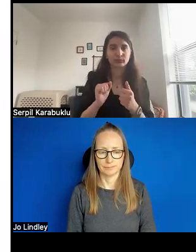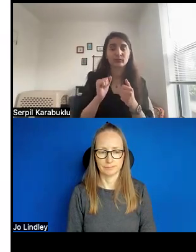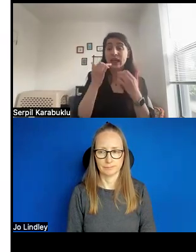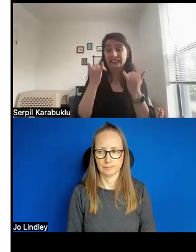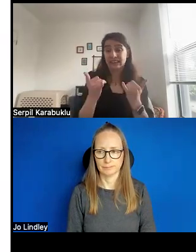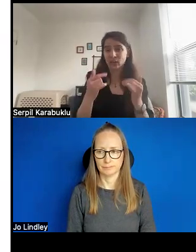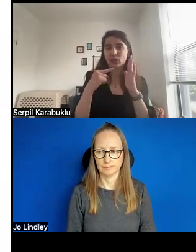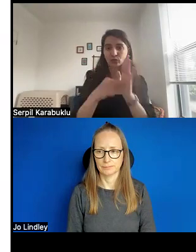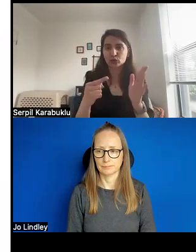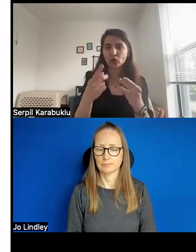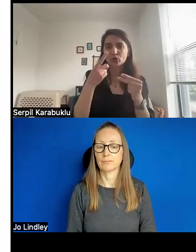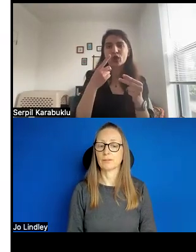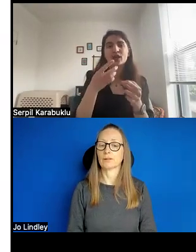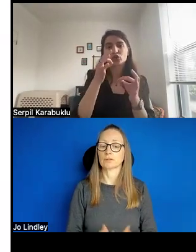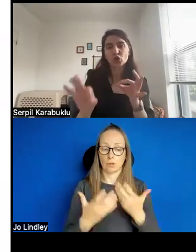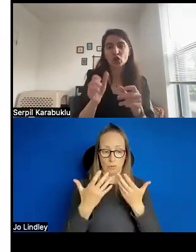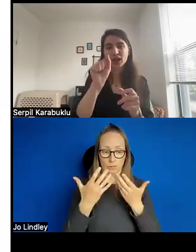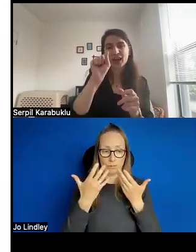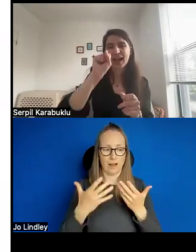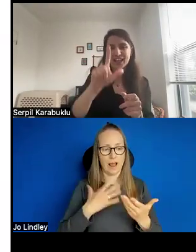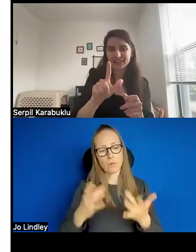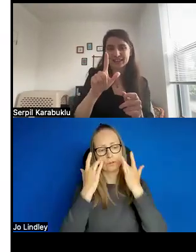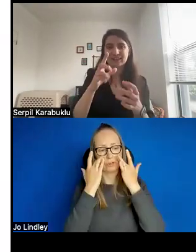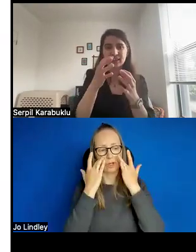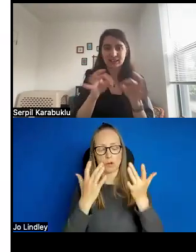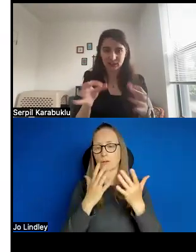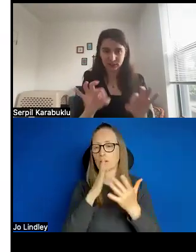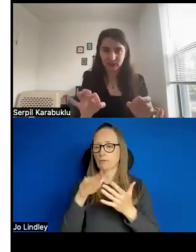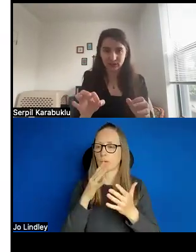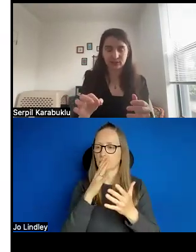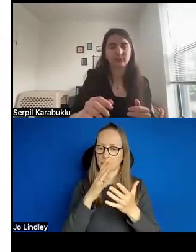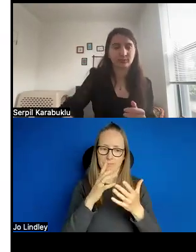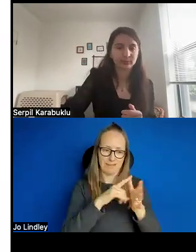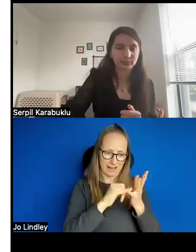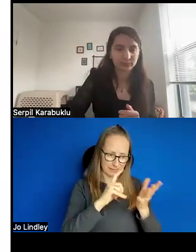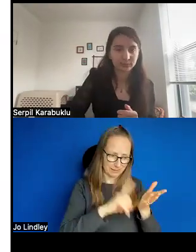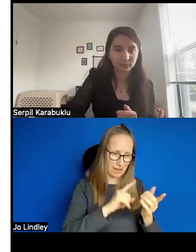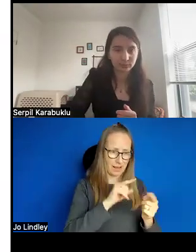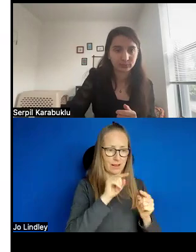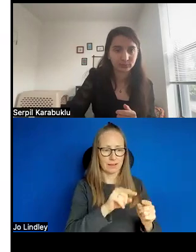I will show you a sentence from ASL and we will discuss it later.